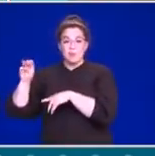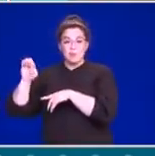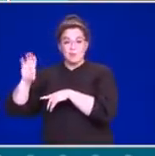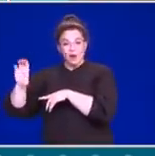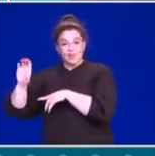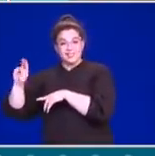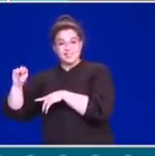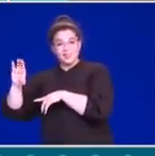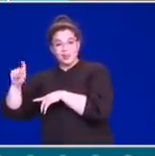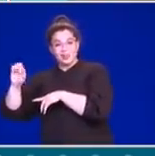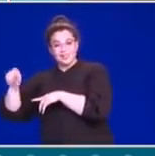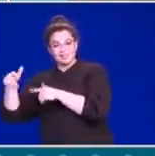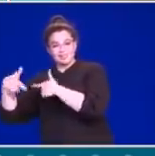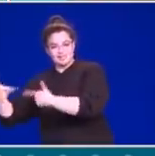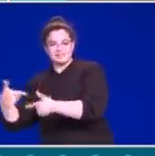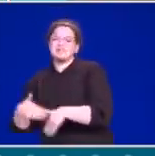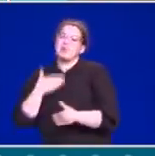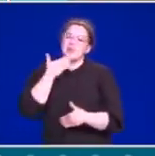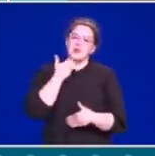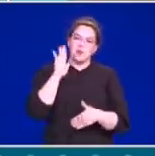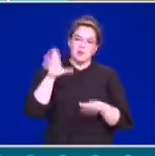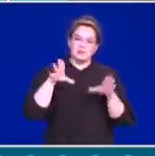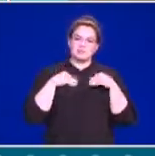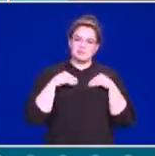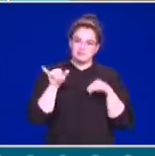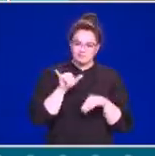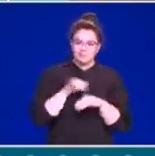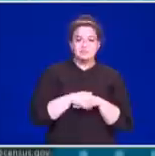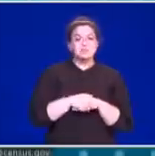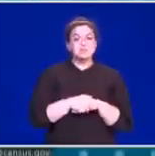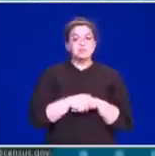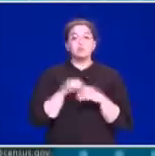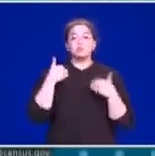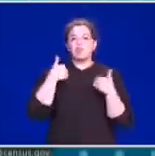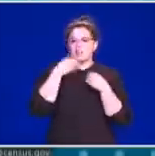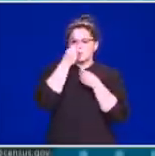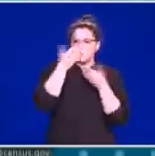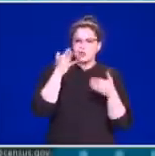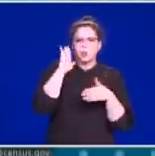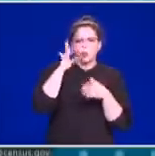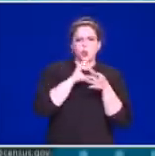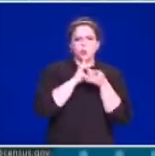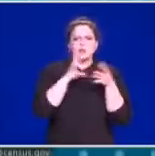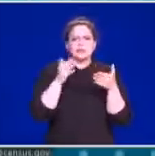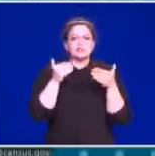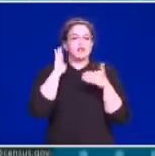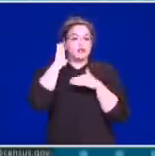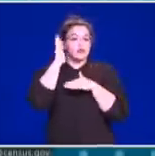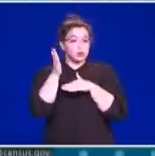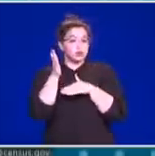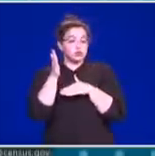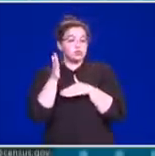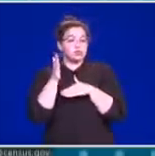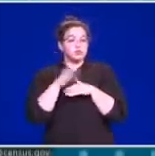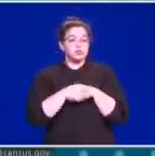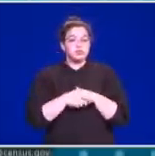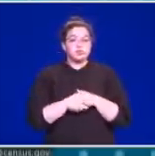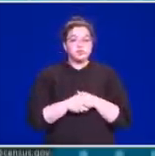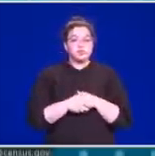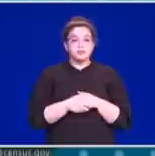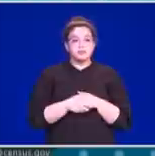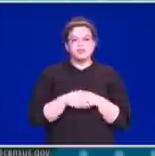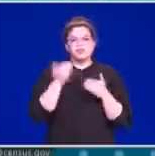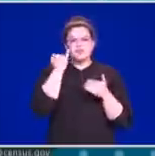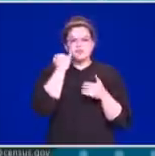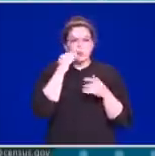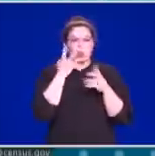Nicholas? Thank you, Michael. I can take that one also. So again, we have information that will be released in the future from the 2020 census, looking